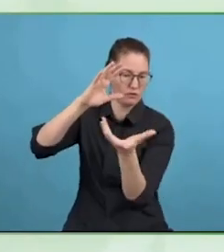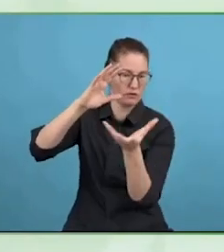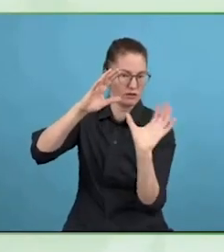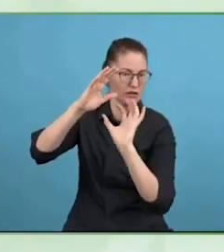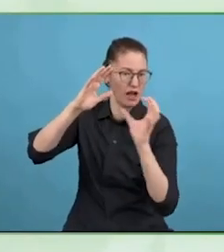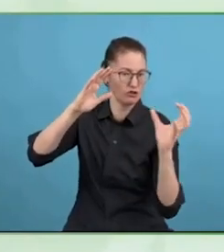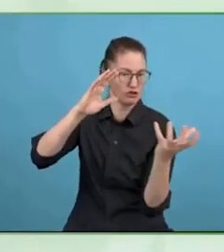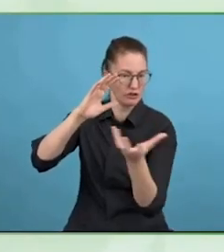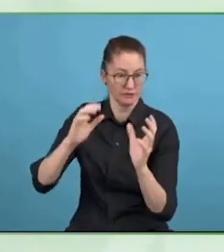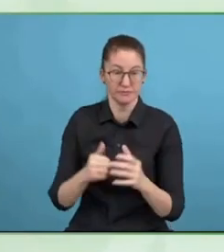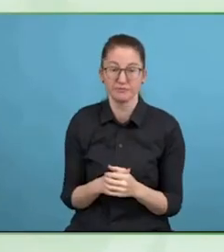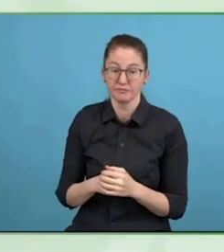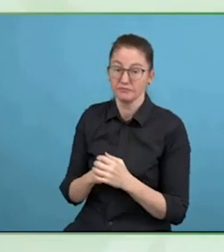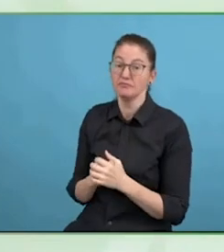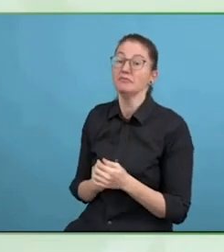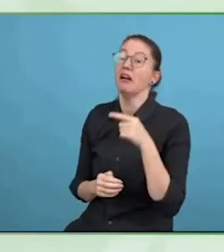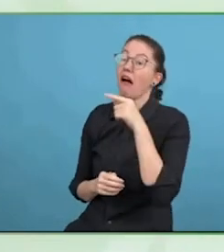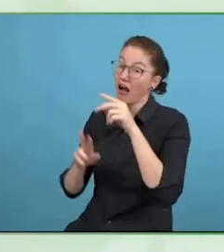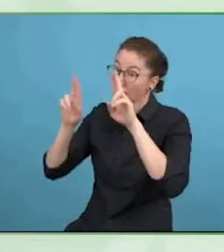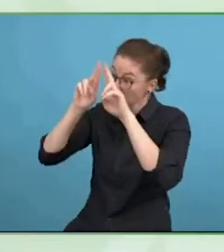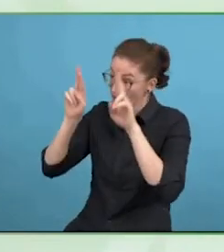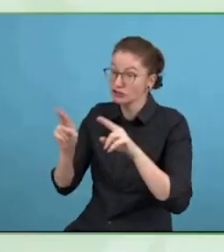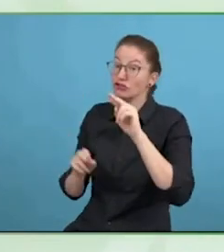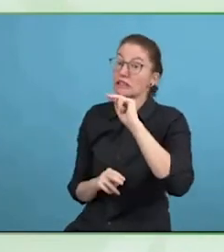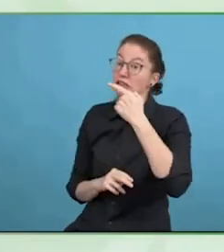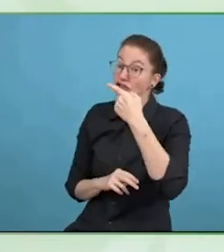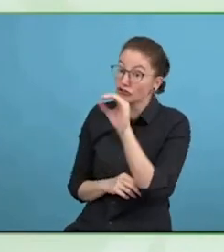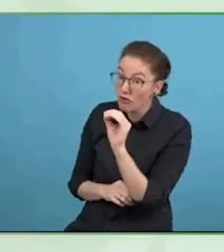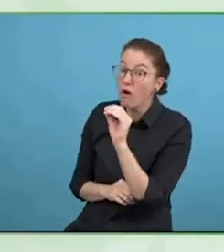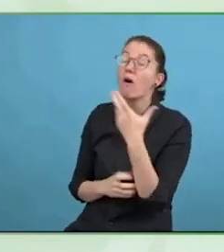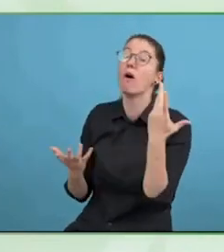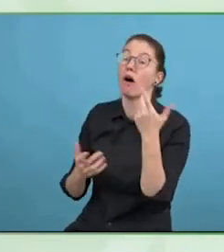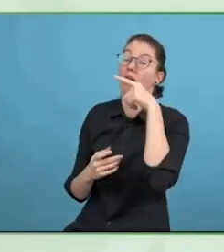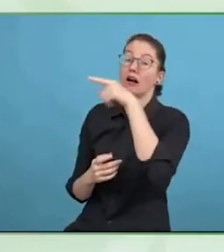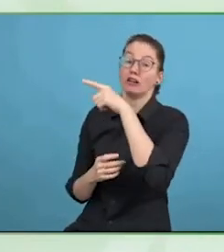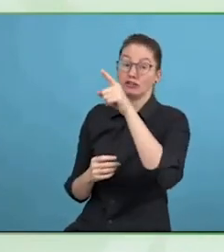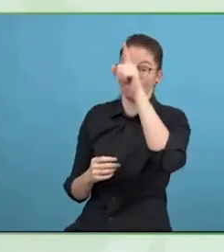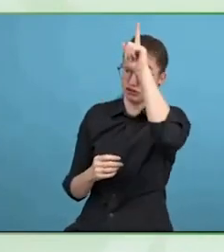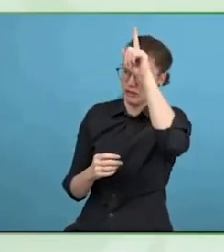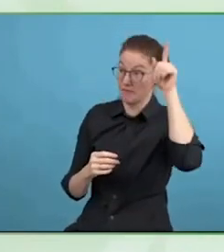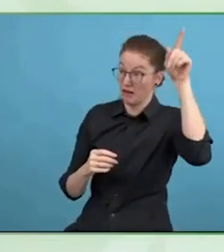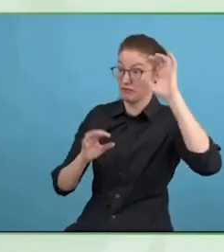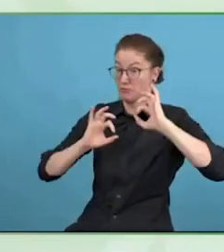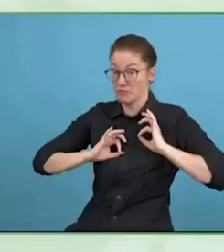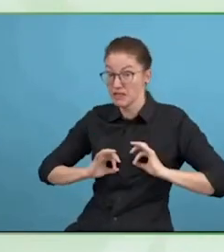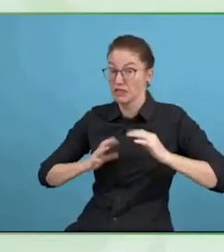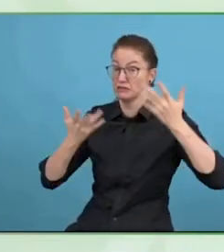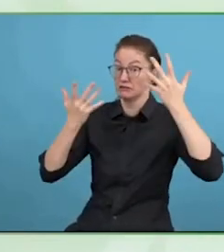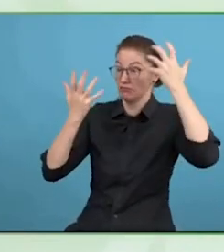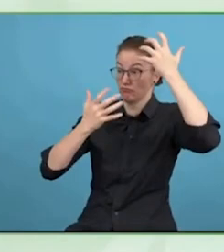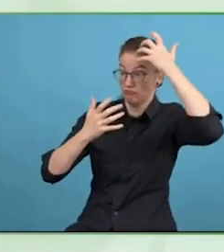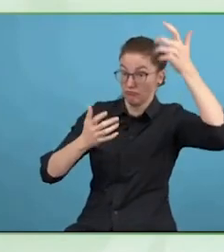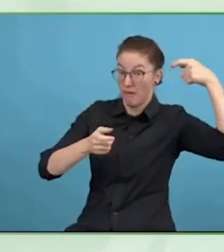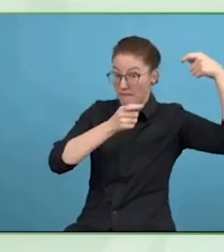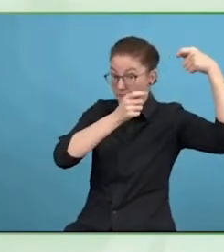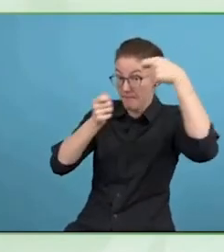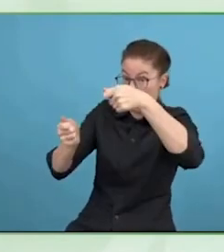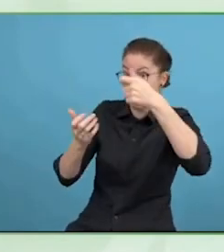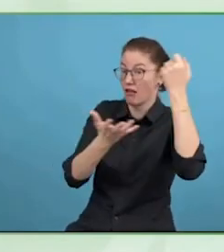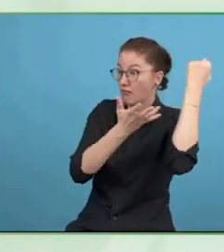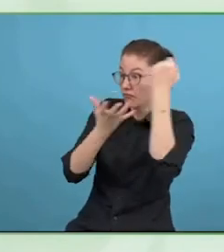interesting. Let's go back to the toolbox. Advisory board, is that the beating heart of this